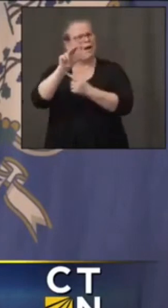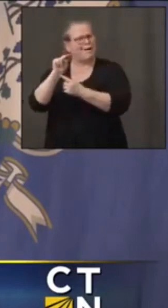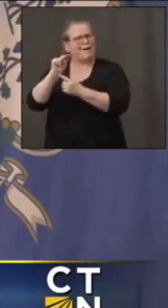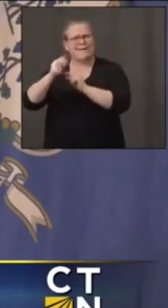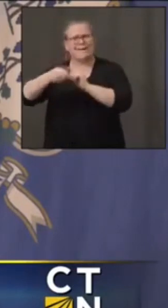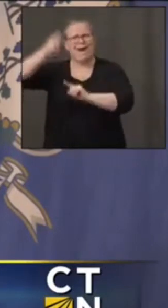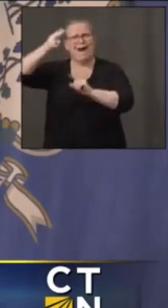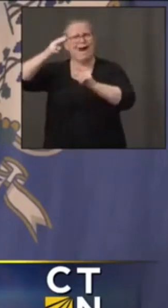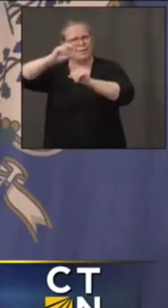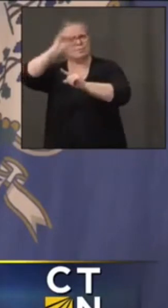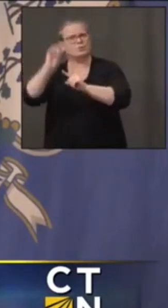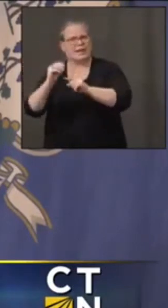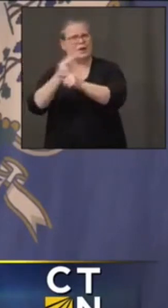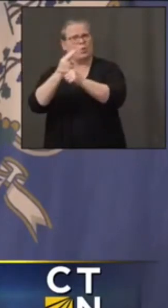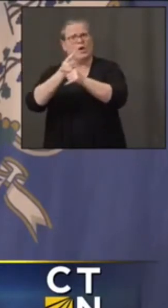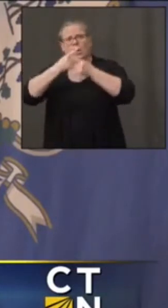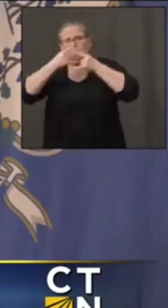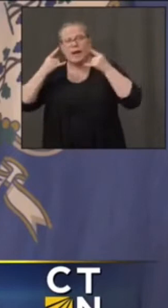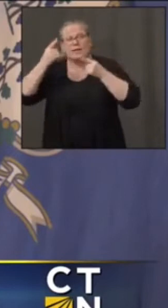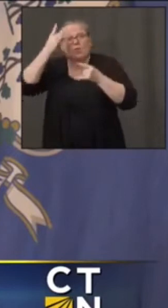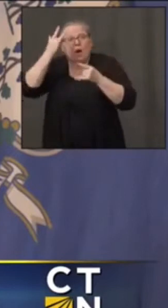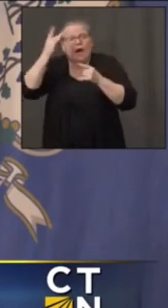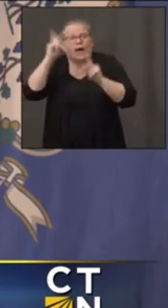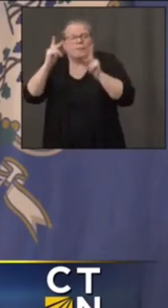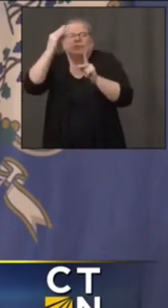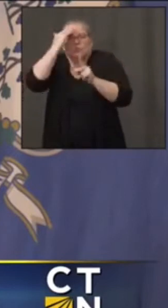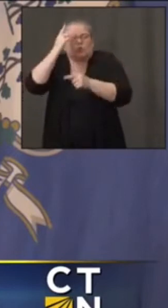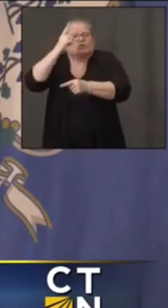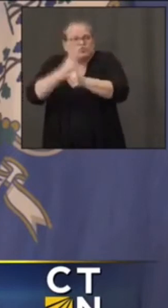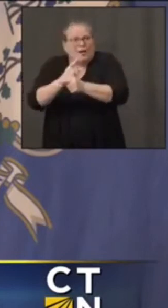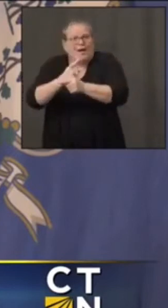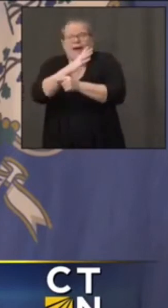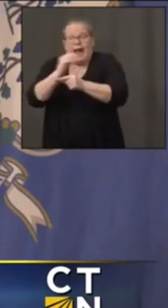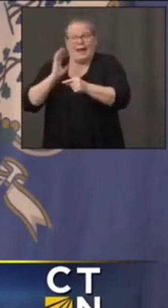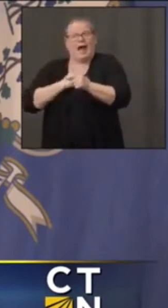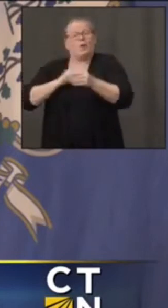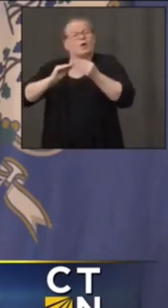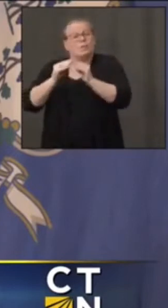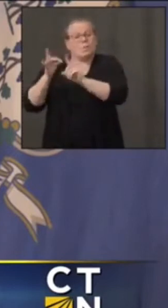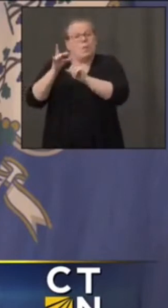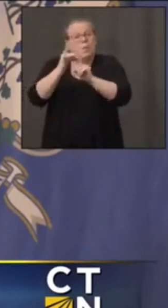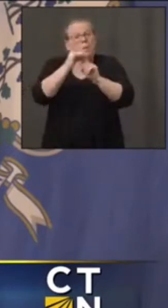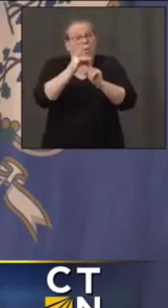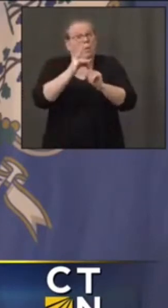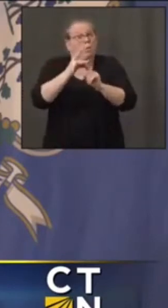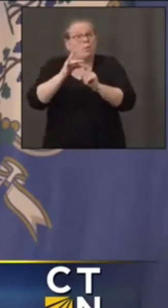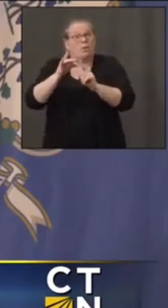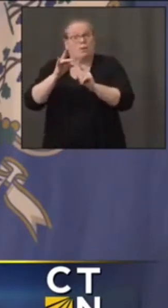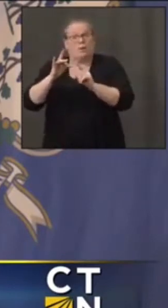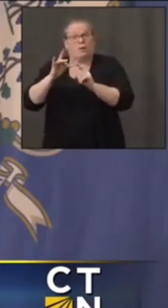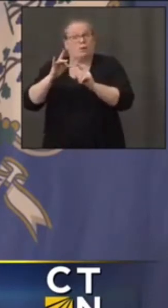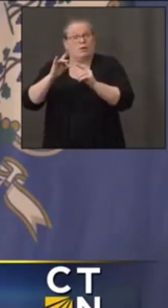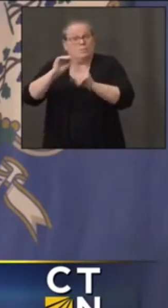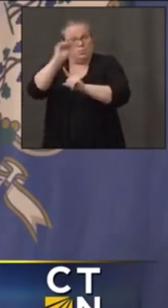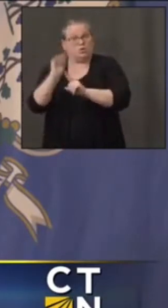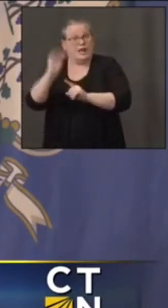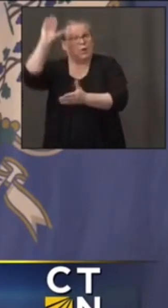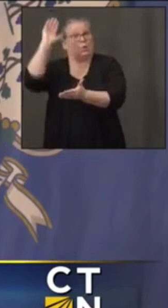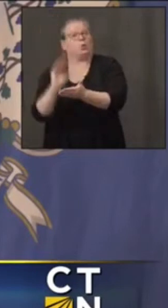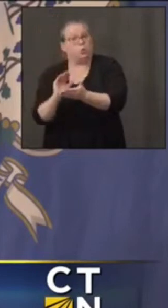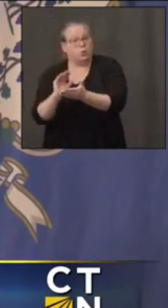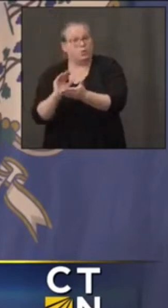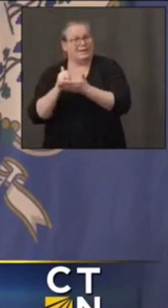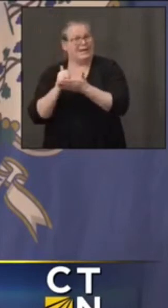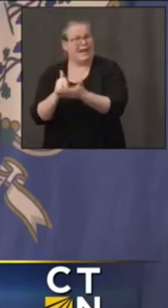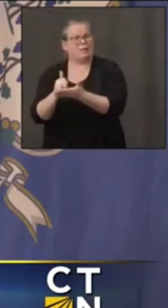to do, and it's made an enormous difference in terms of infection rates in our state. When I talk about enforcement, I'm thinking about